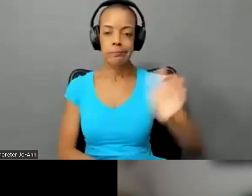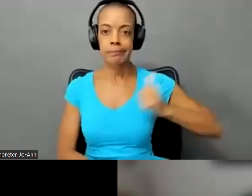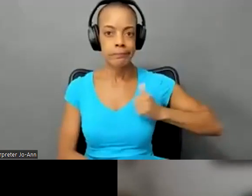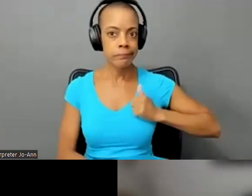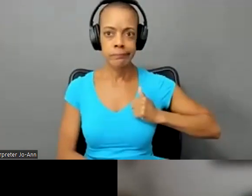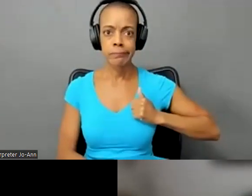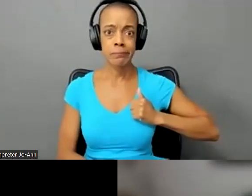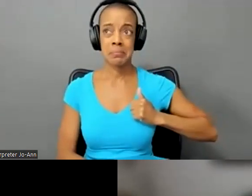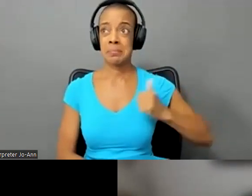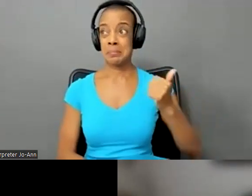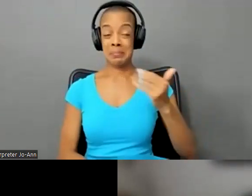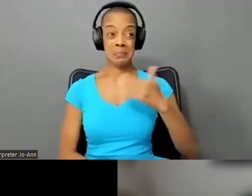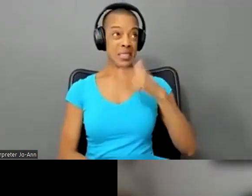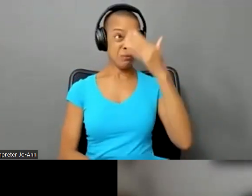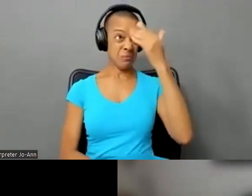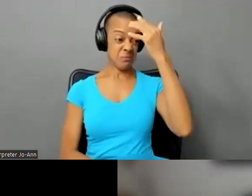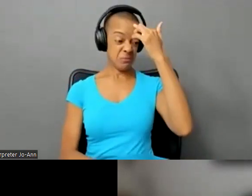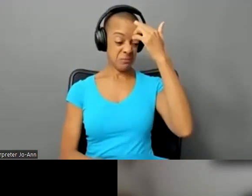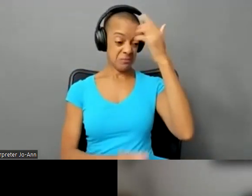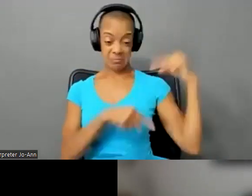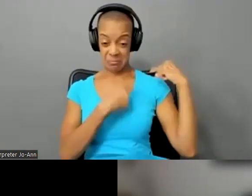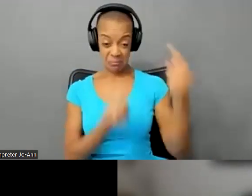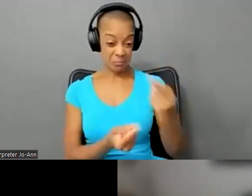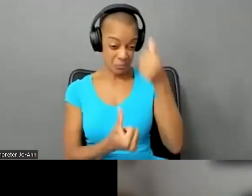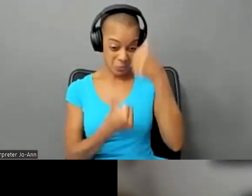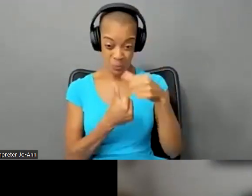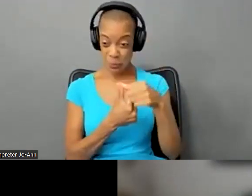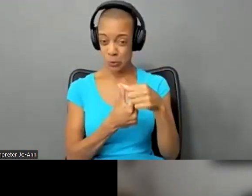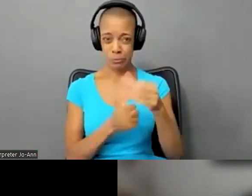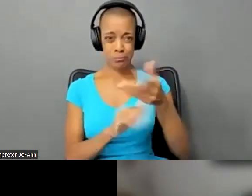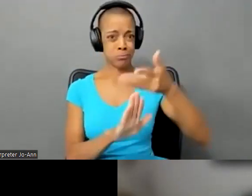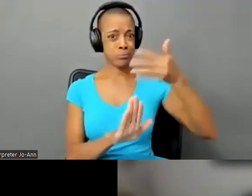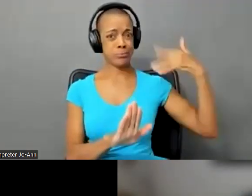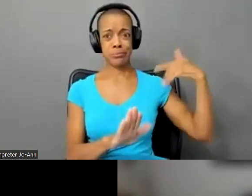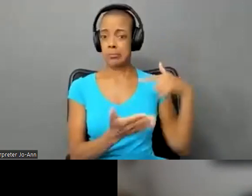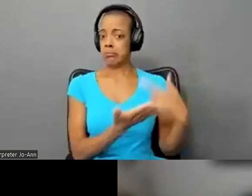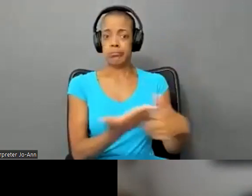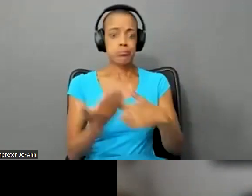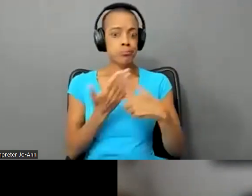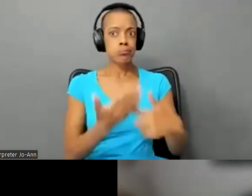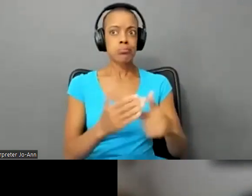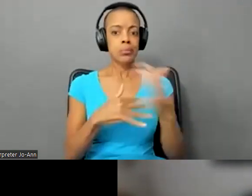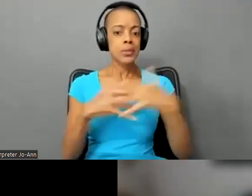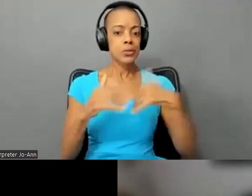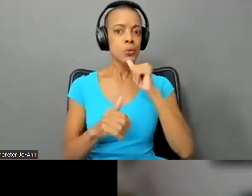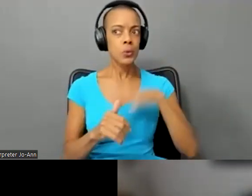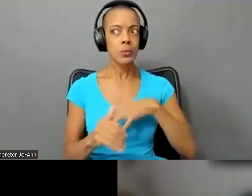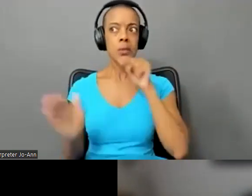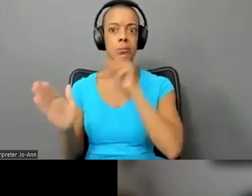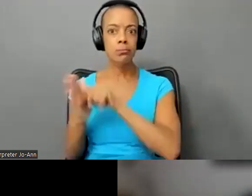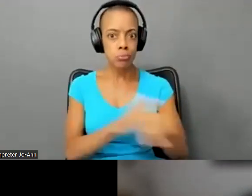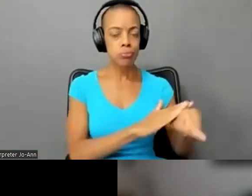as I can remember, have talked about Indigenous women being murdered and going missing at